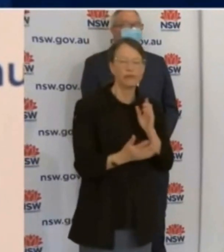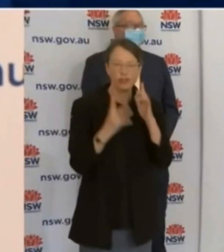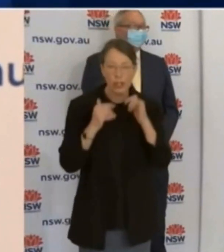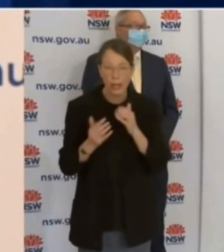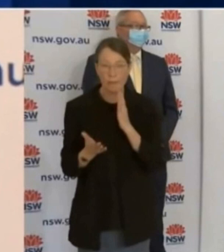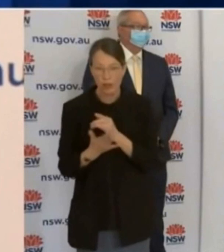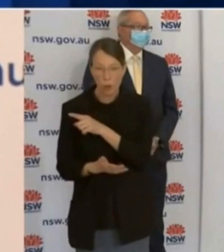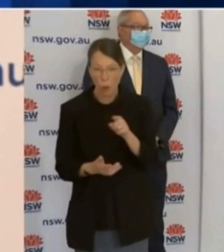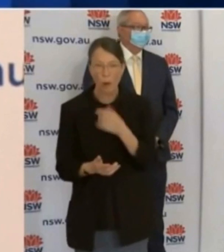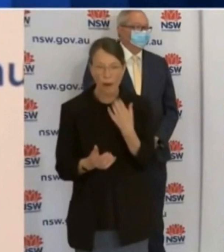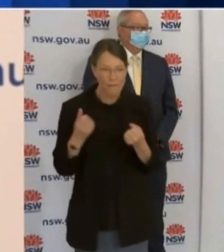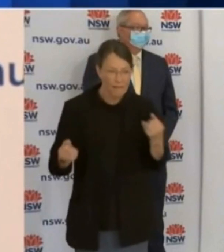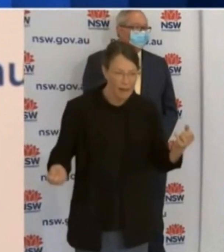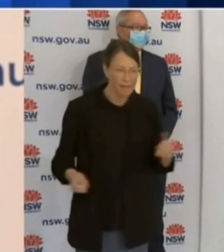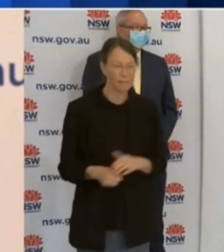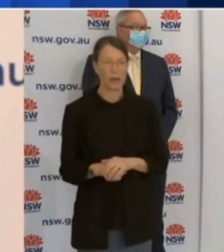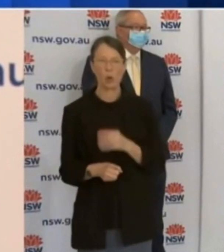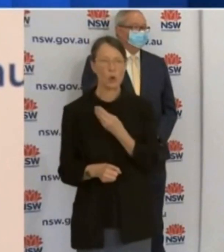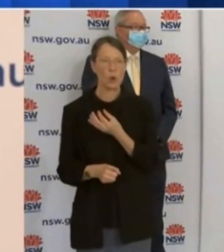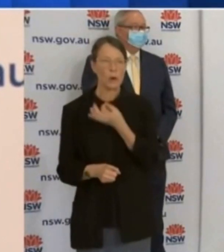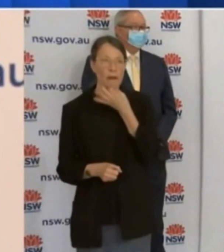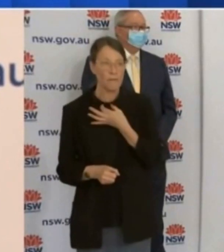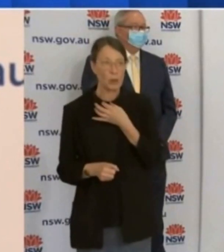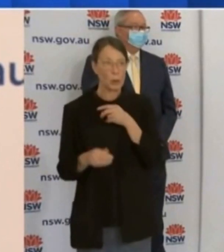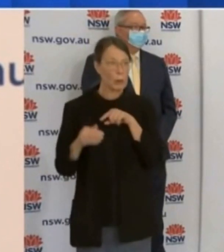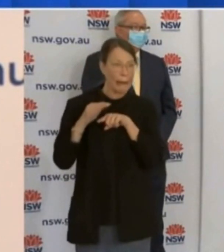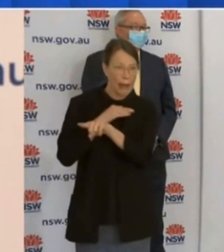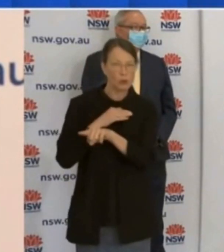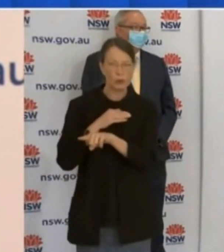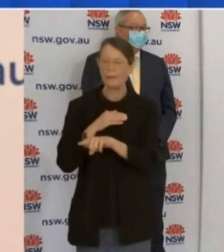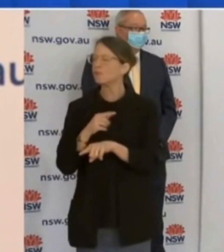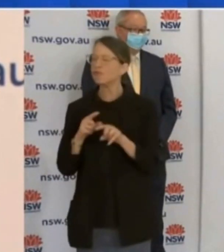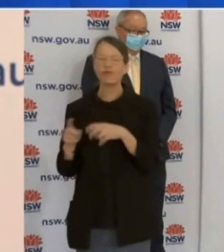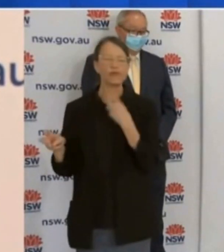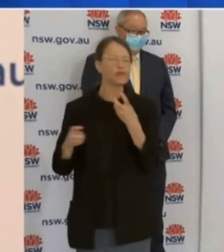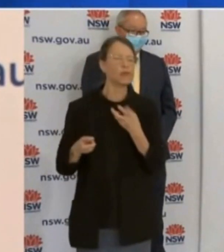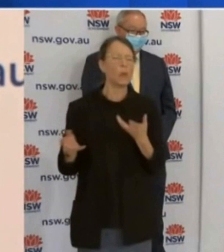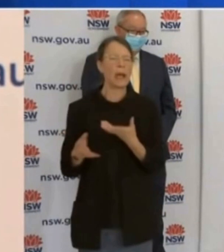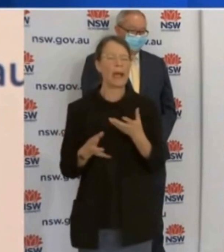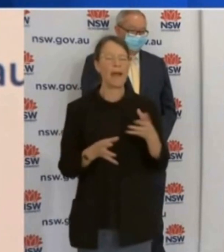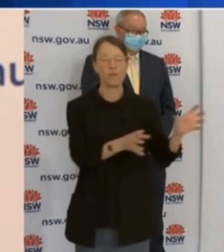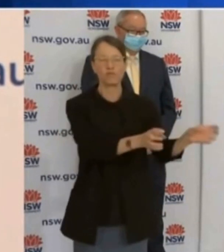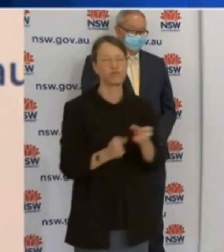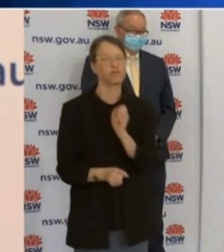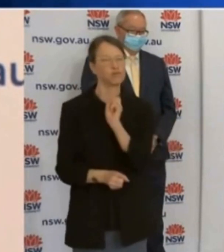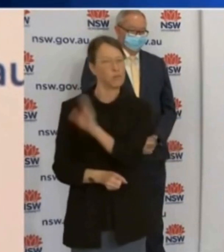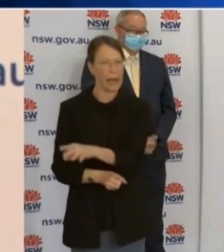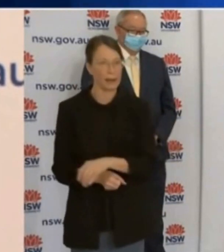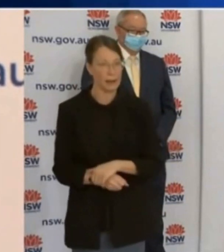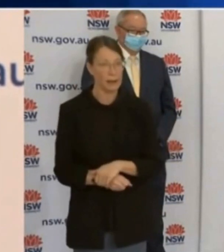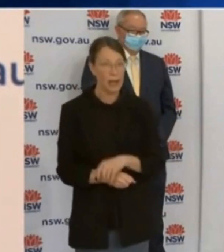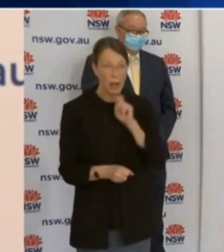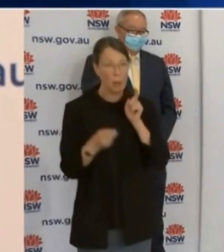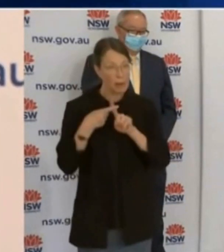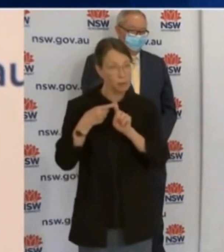ground, police doing what they need to do. So please know, if there are additional recommendations we get from Dr Chan, of course we'll consider those and implement